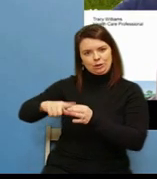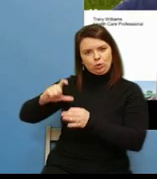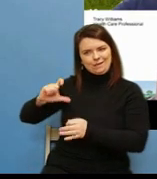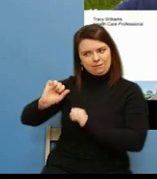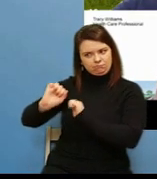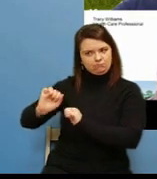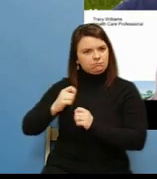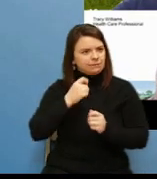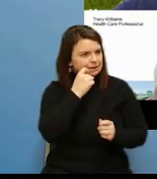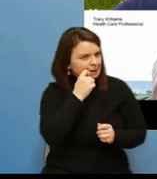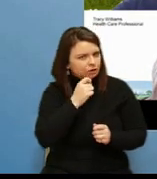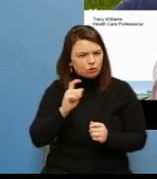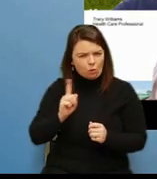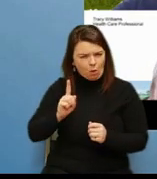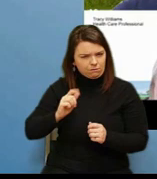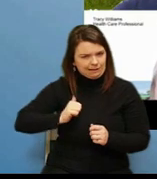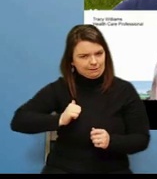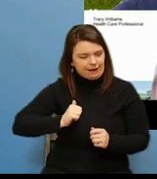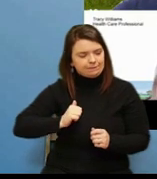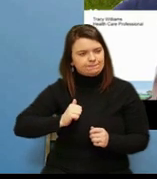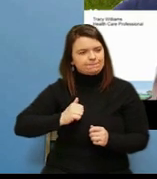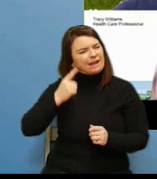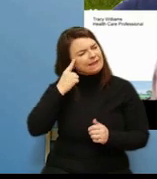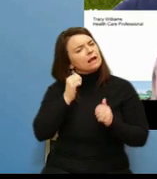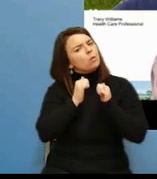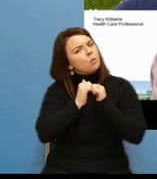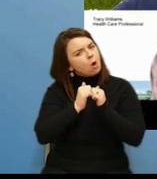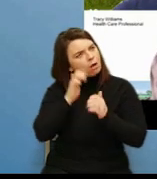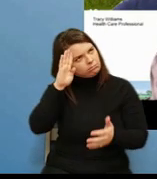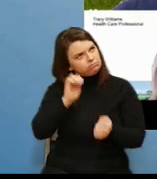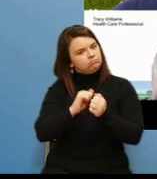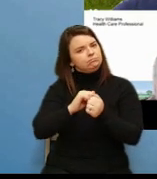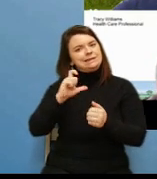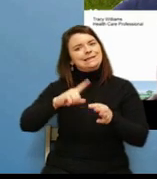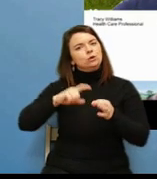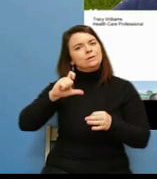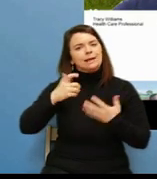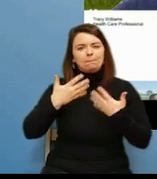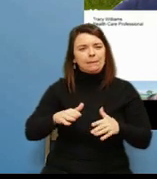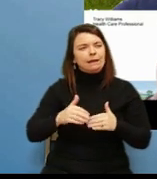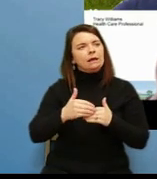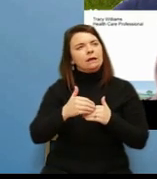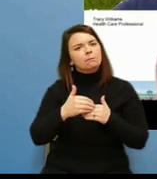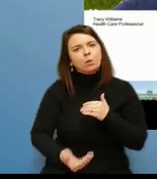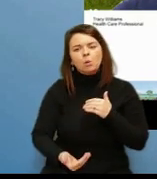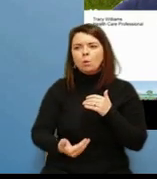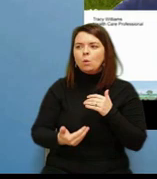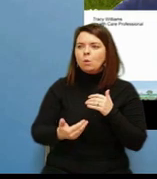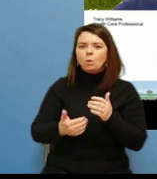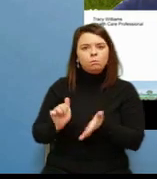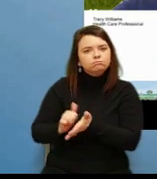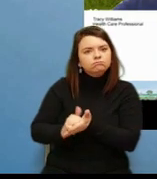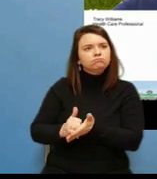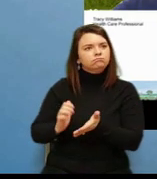come back on the point about what to expect with a CQC inspection, because I think one thing that it's worth noting, which I think has been